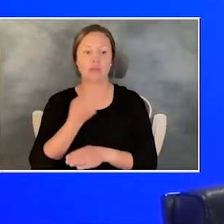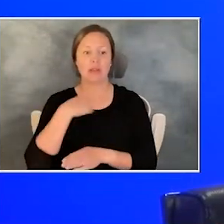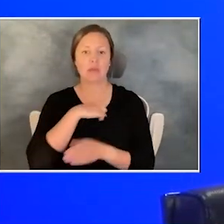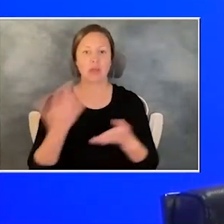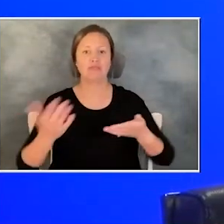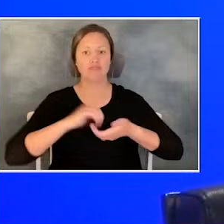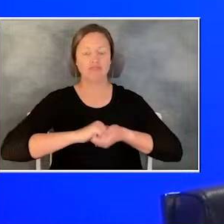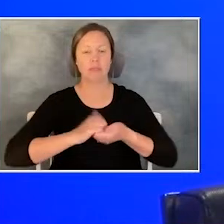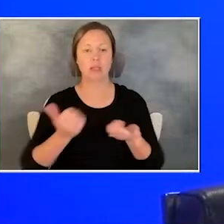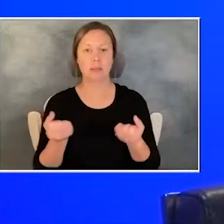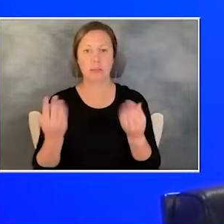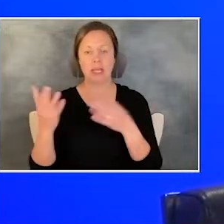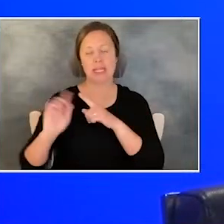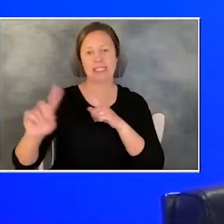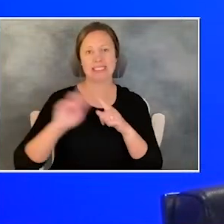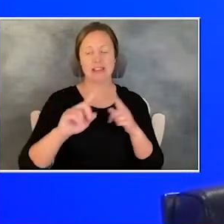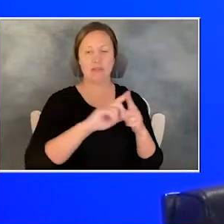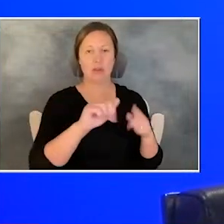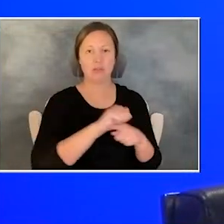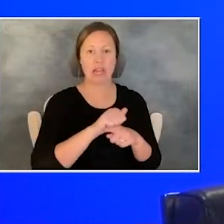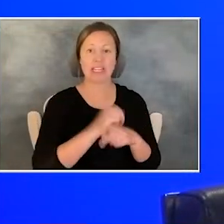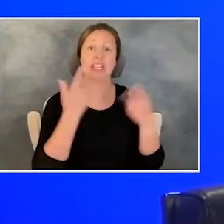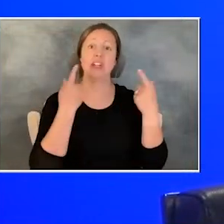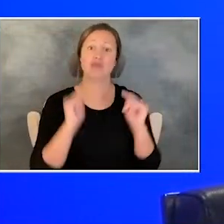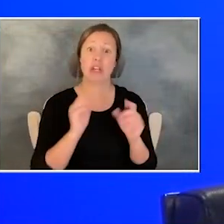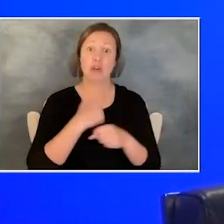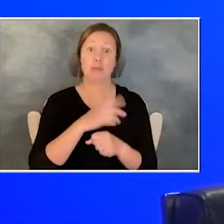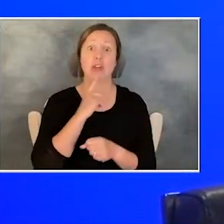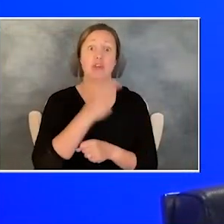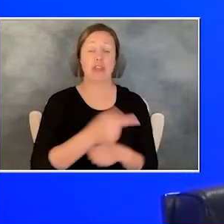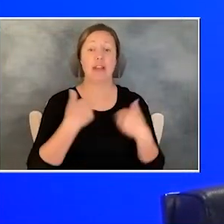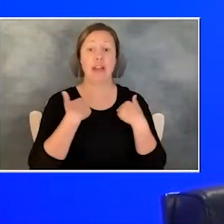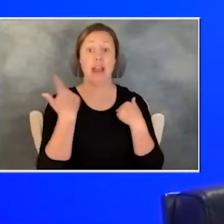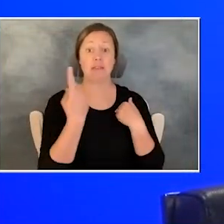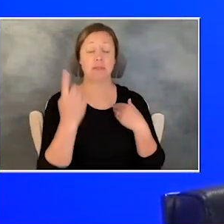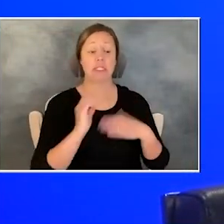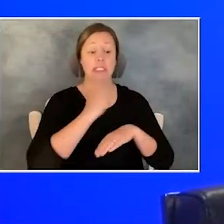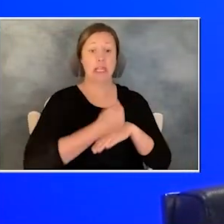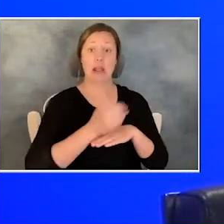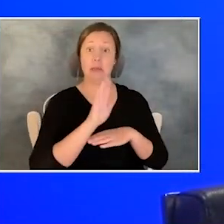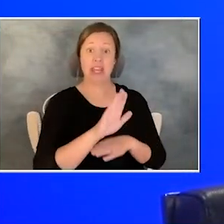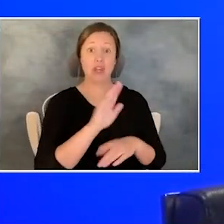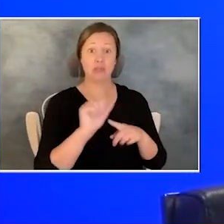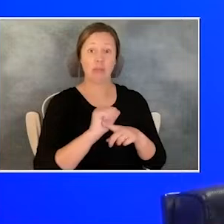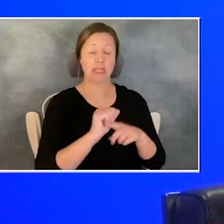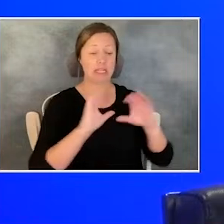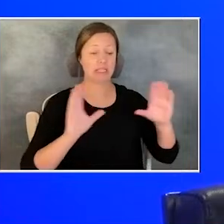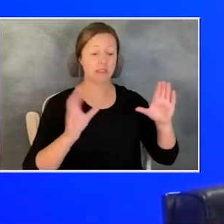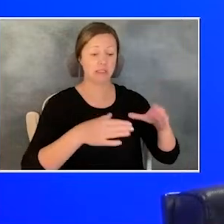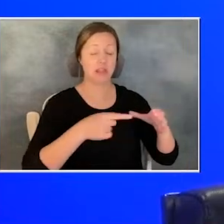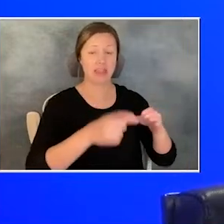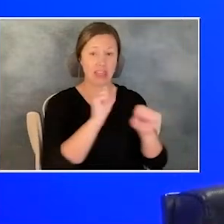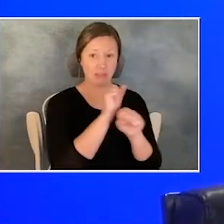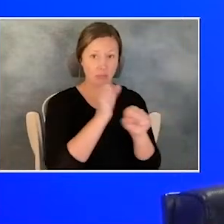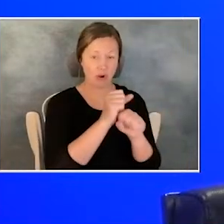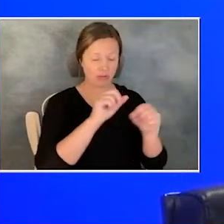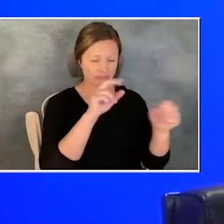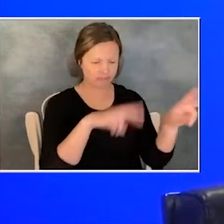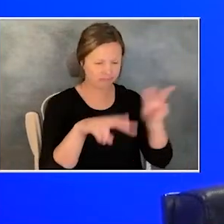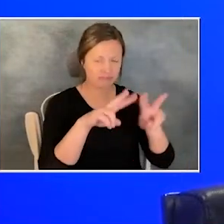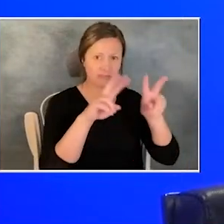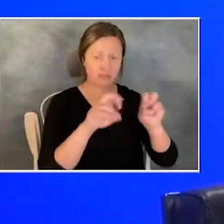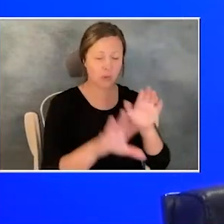build a architecture in their practices in which they work to diagnose early and